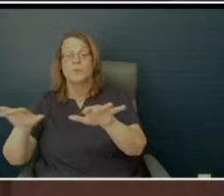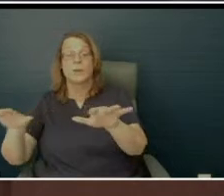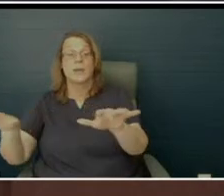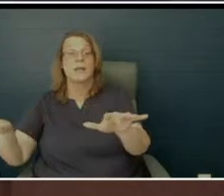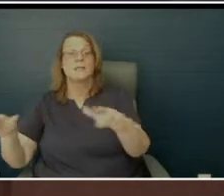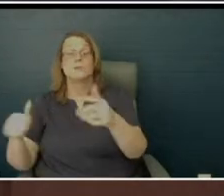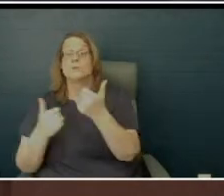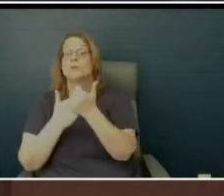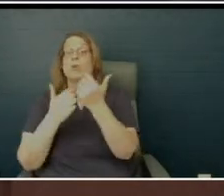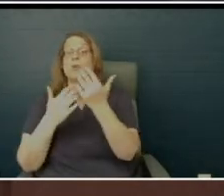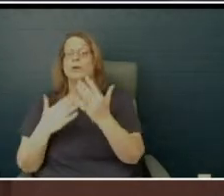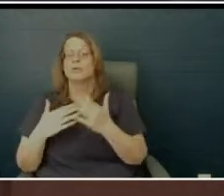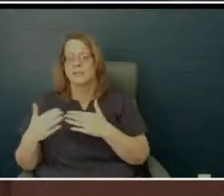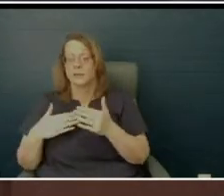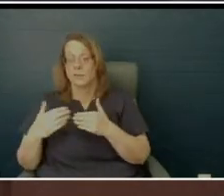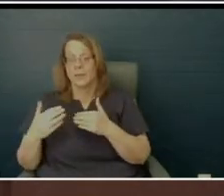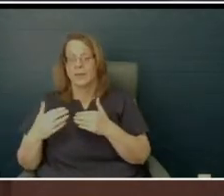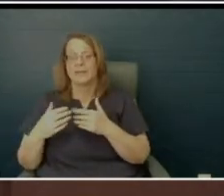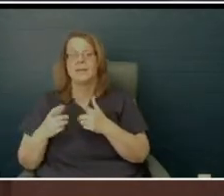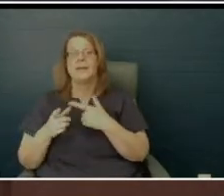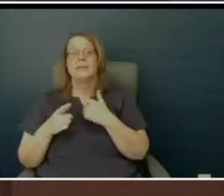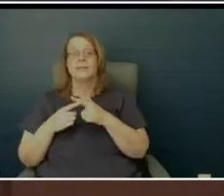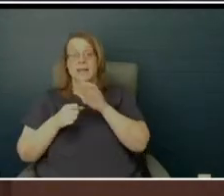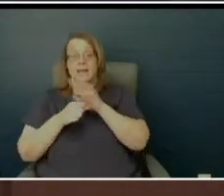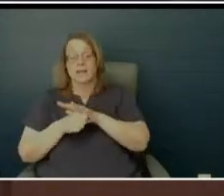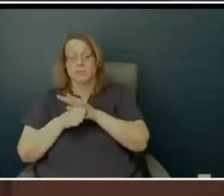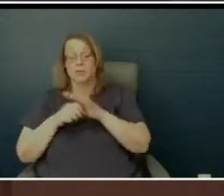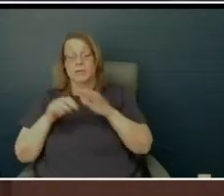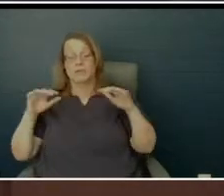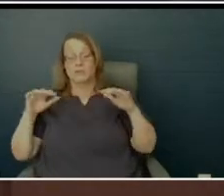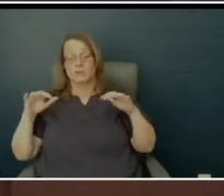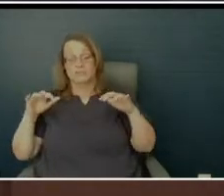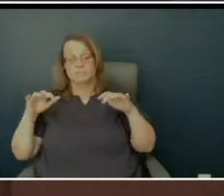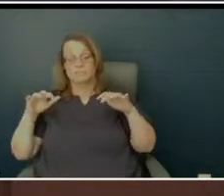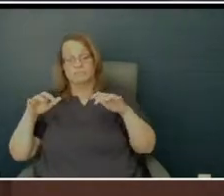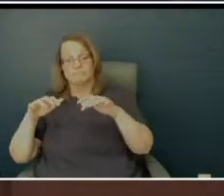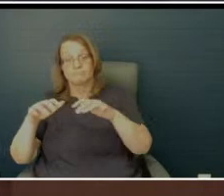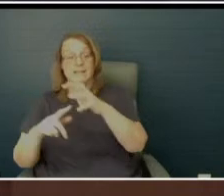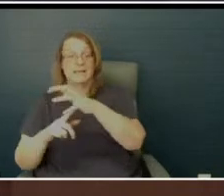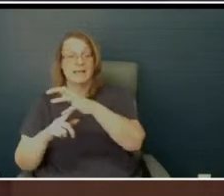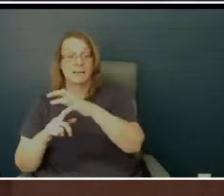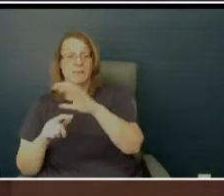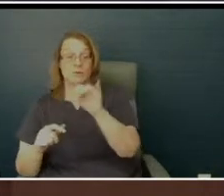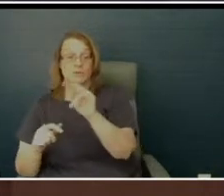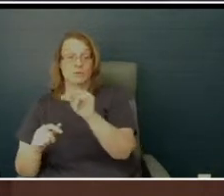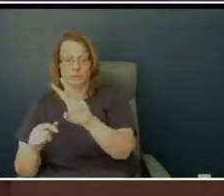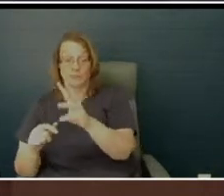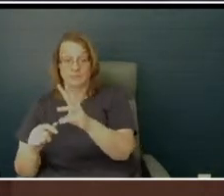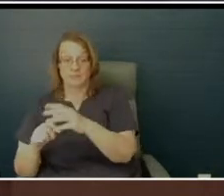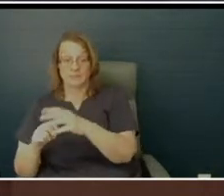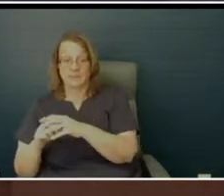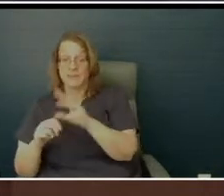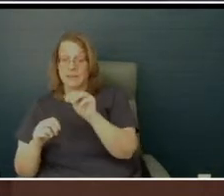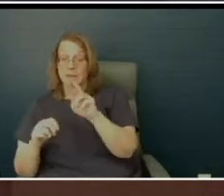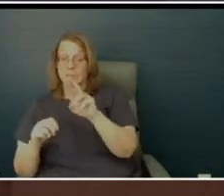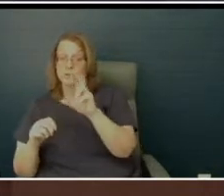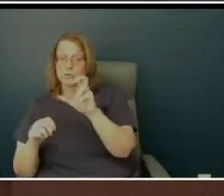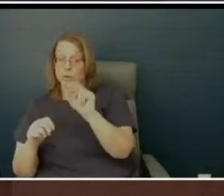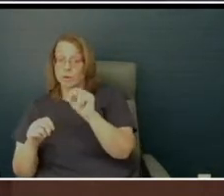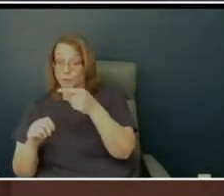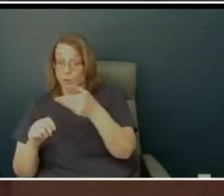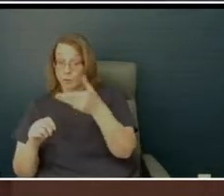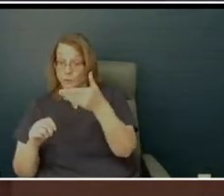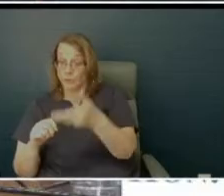on the way to storming the Capitol on January 6th. Mr. Rosen, were you at the Department of Justice on January